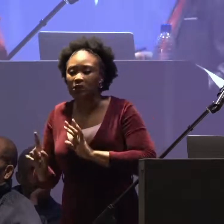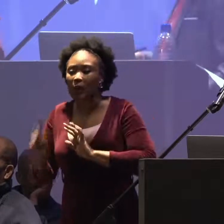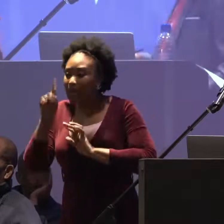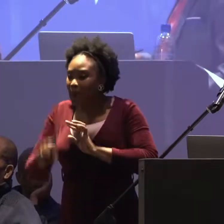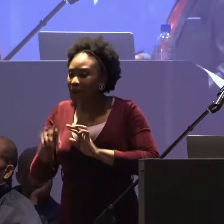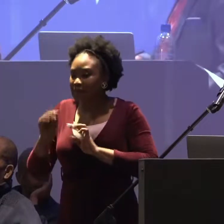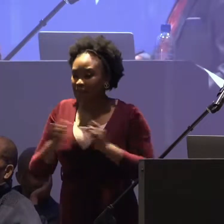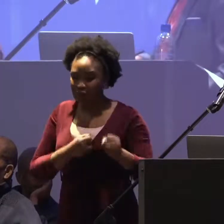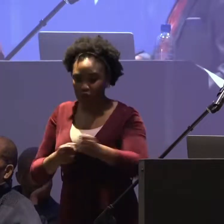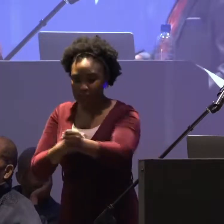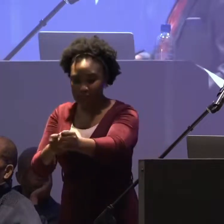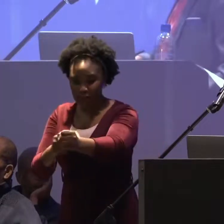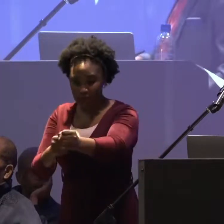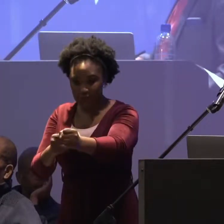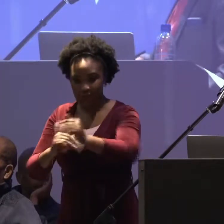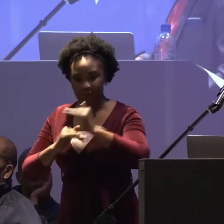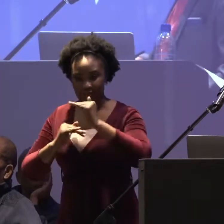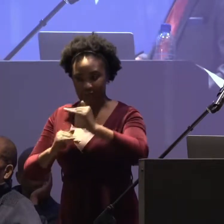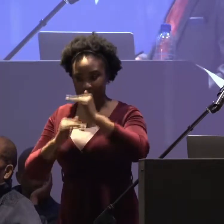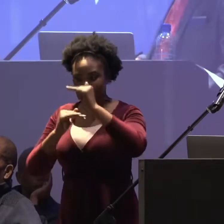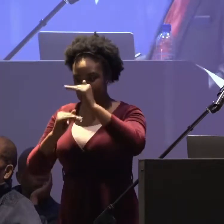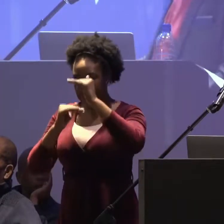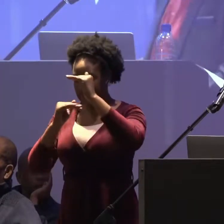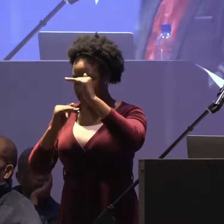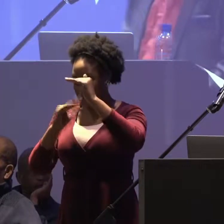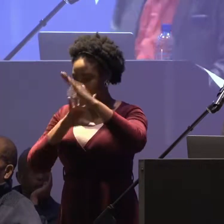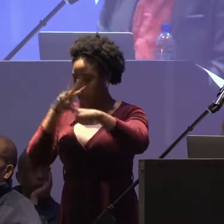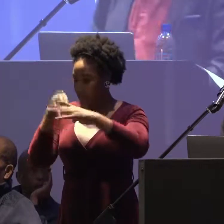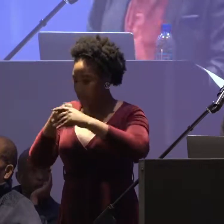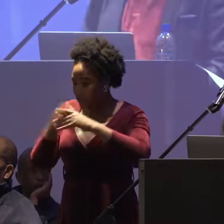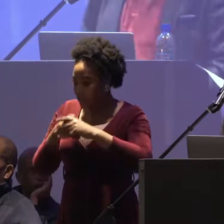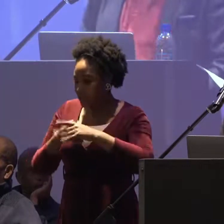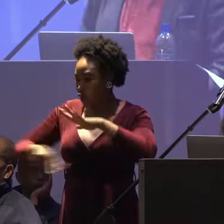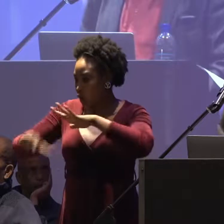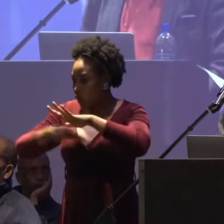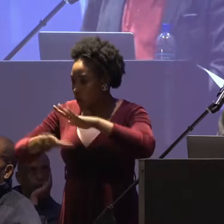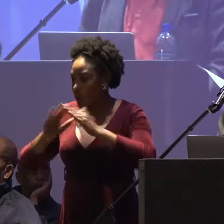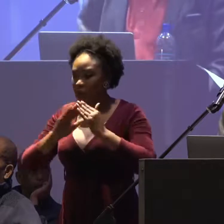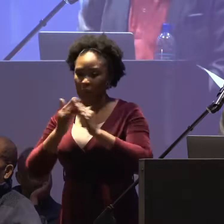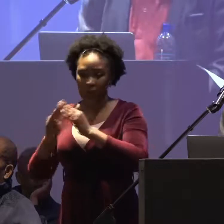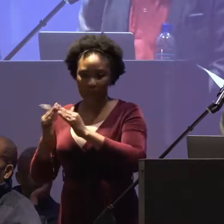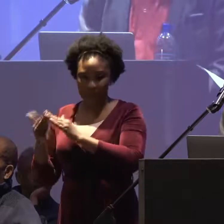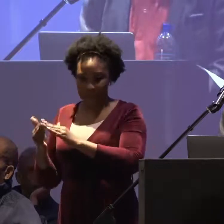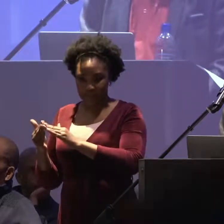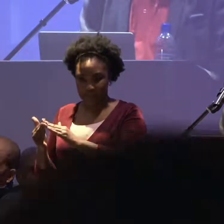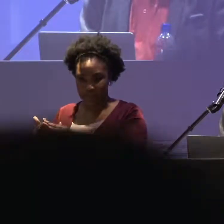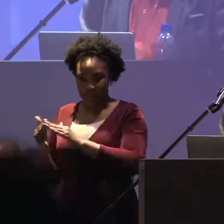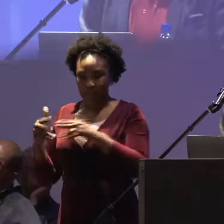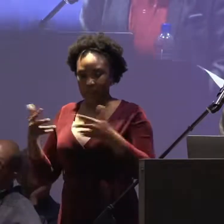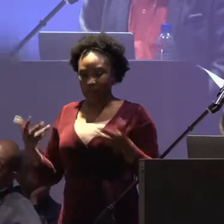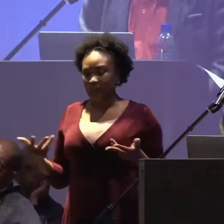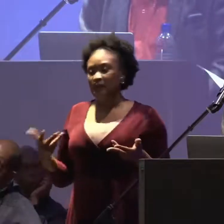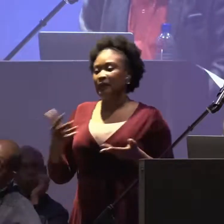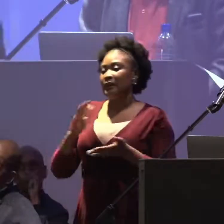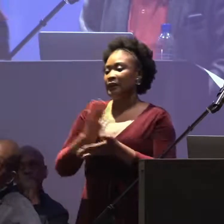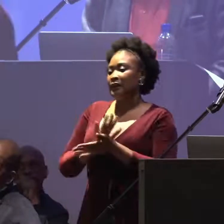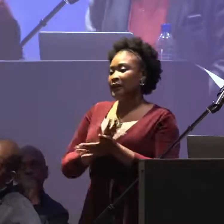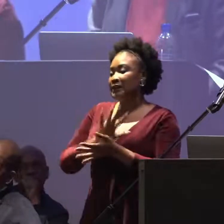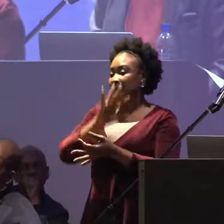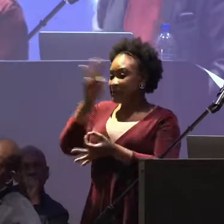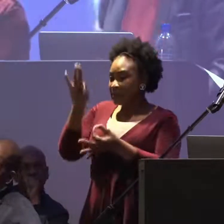strategic face within our local communities. And